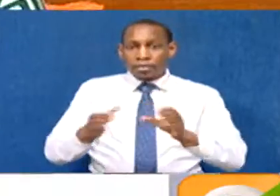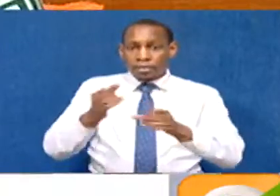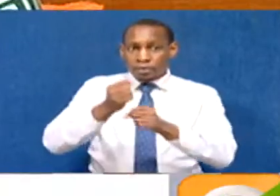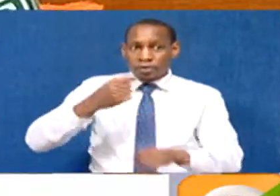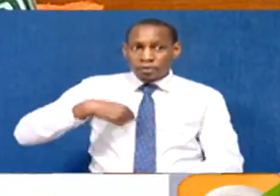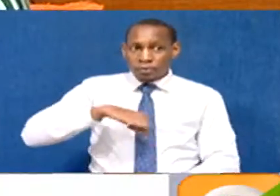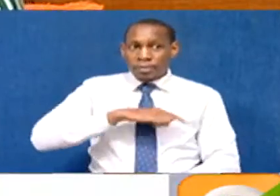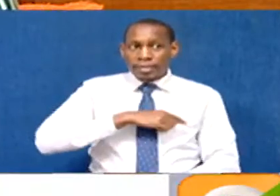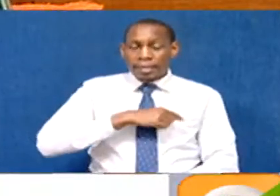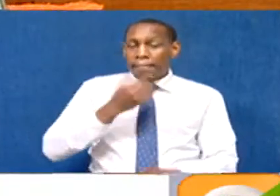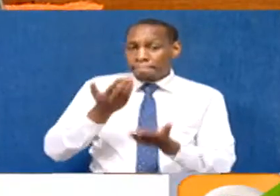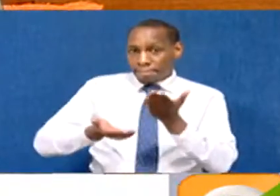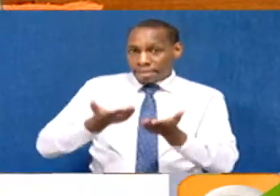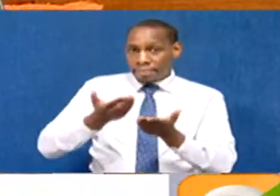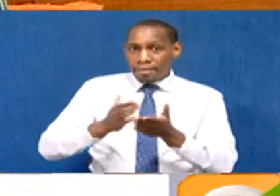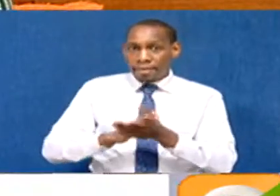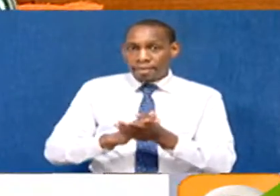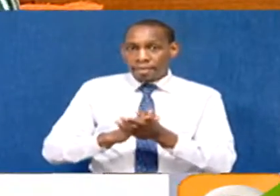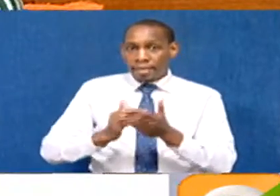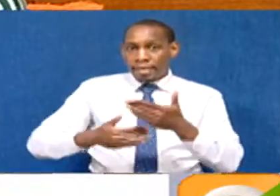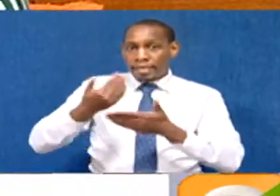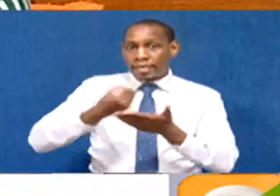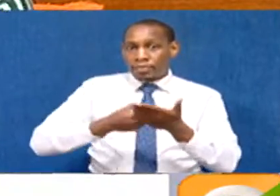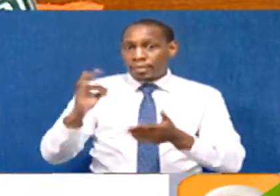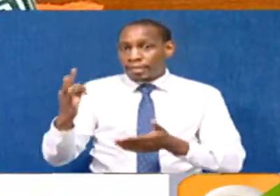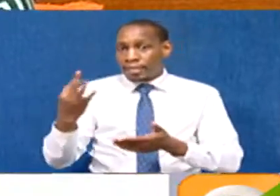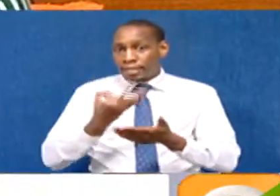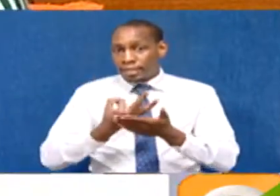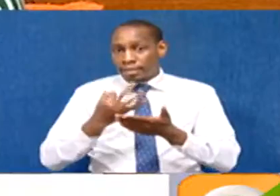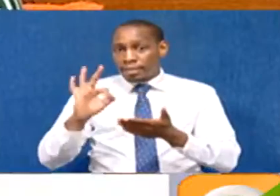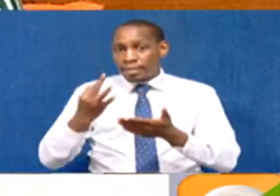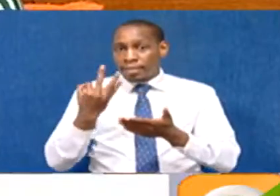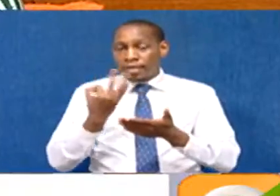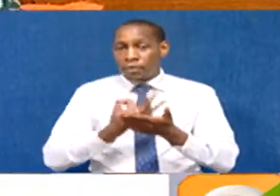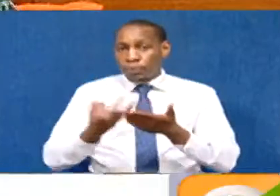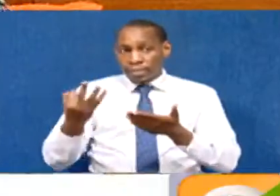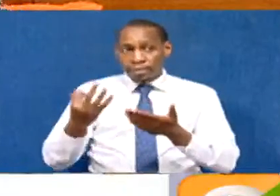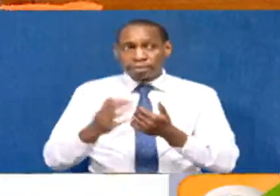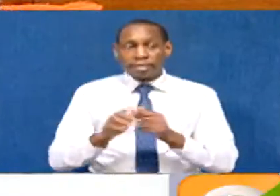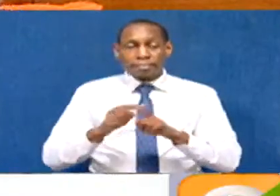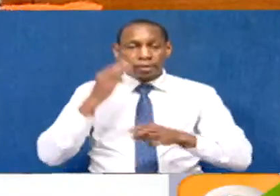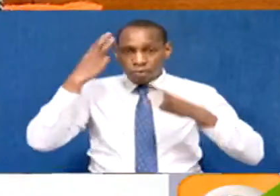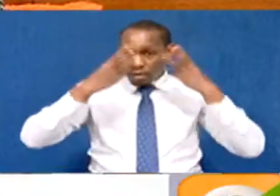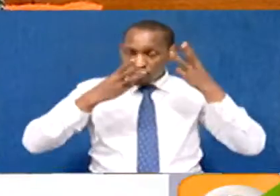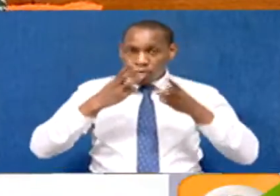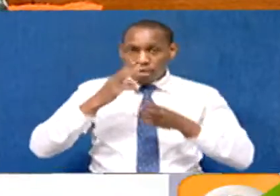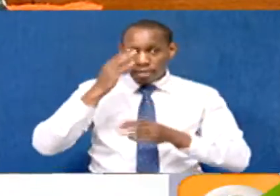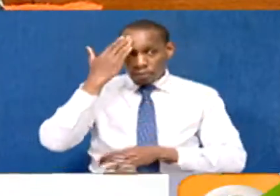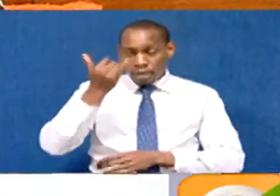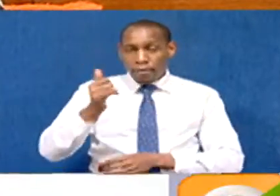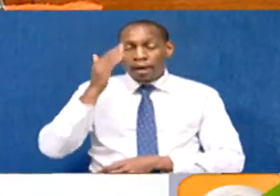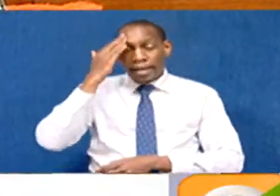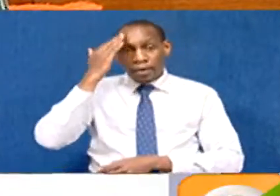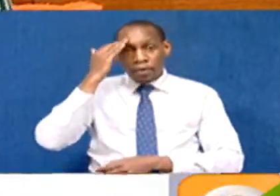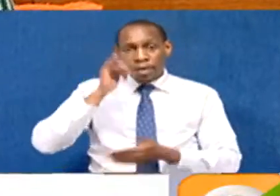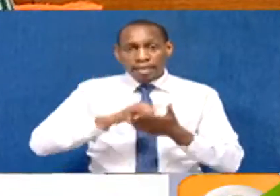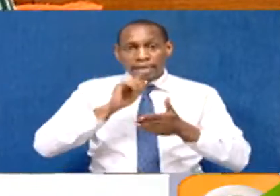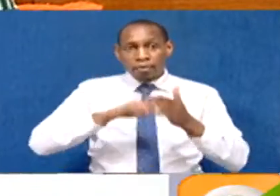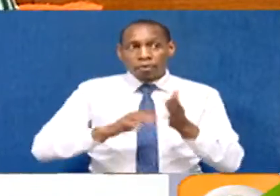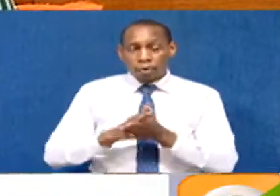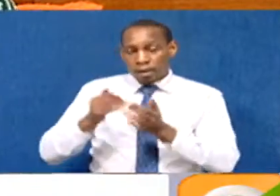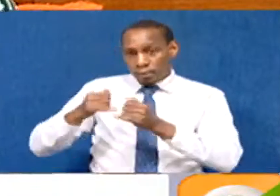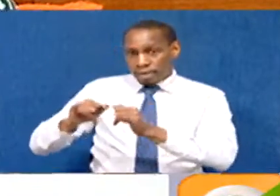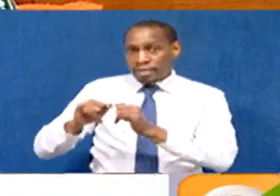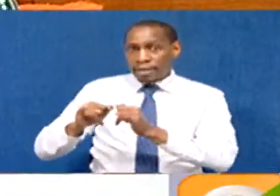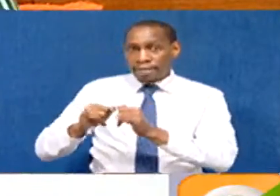coalition, maybe by next week, third week. And they were worried because they know that they were